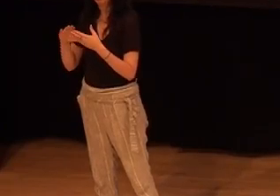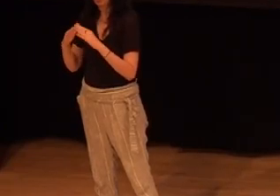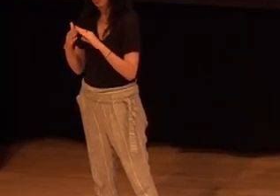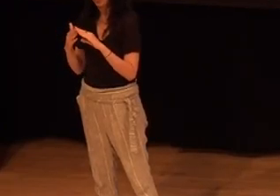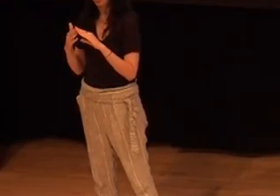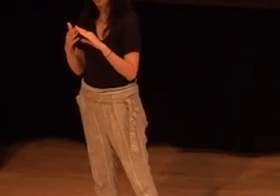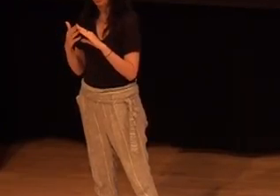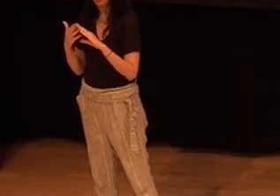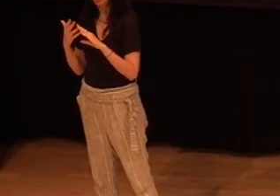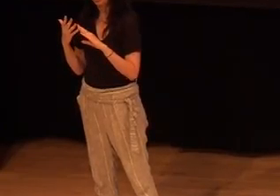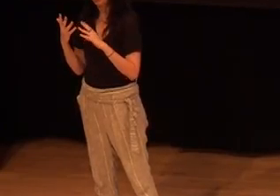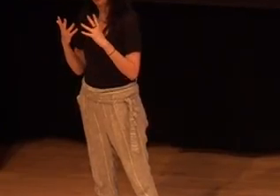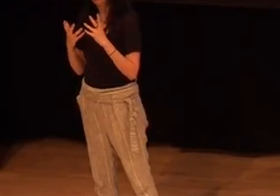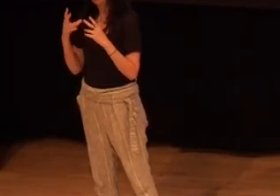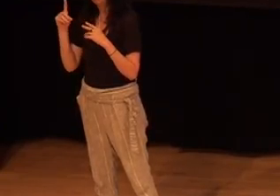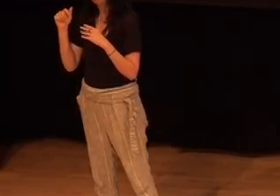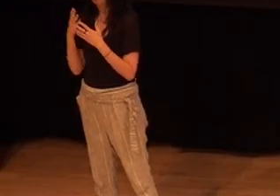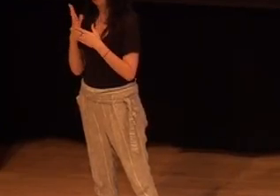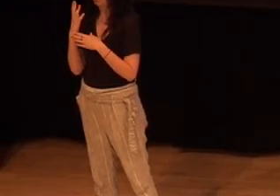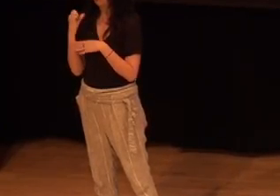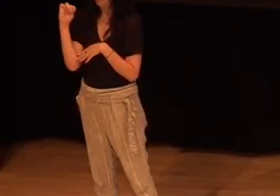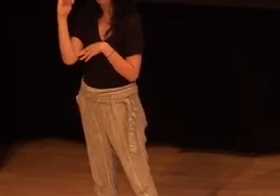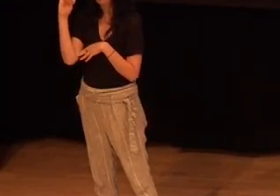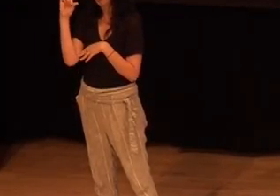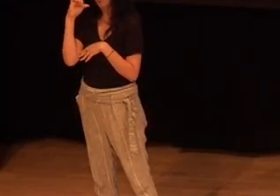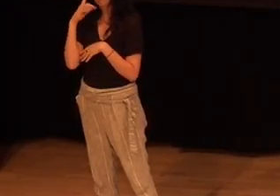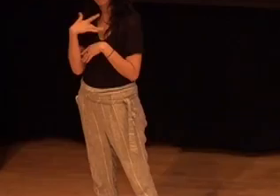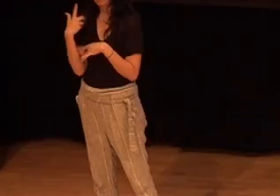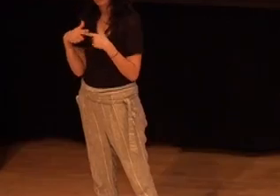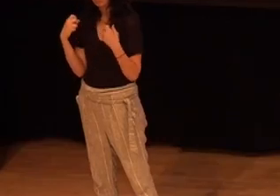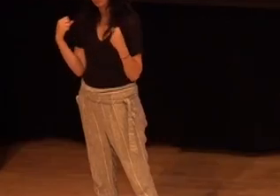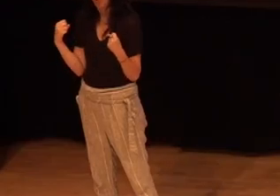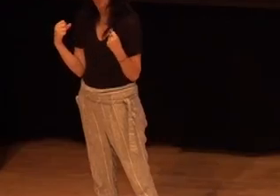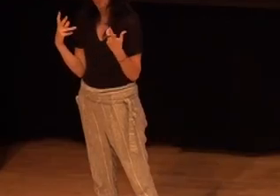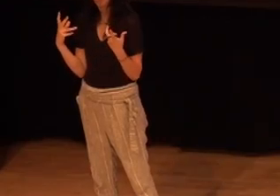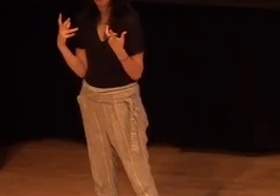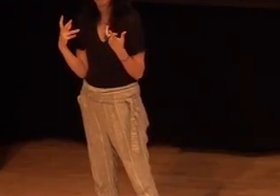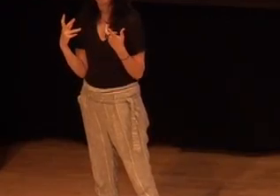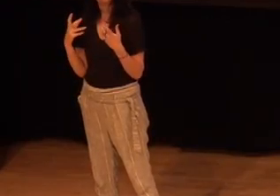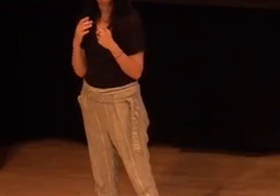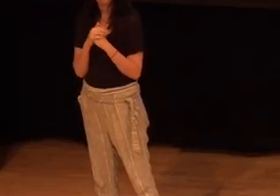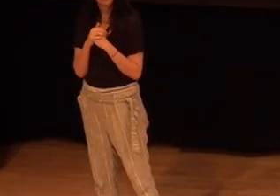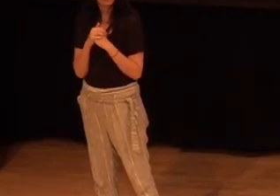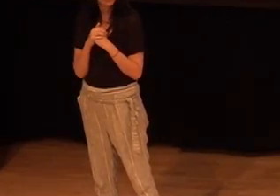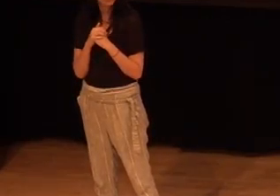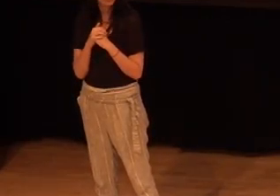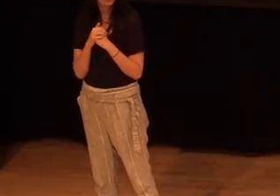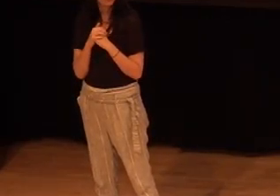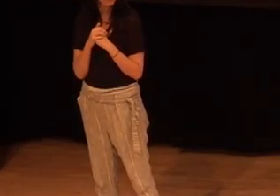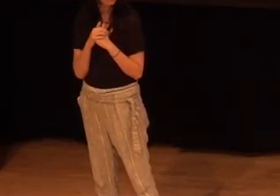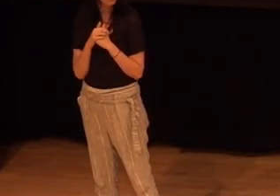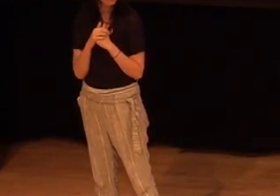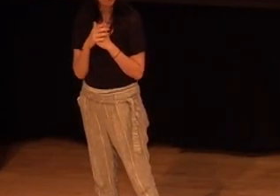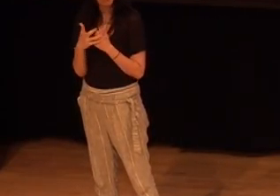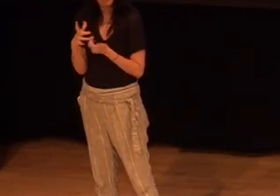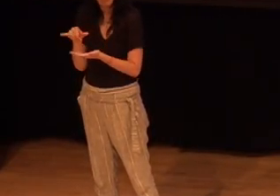community of disability rights activists is very strong and very substantial. And so I think that's